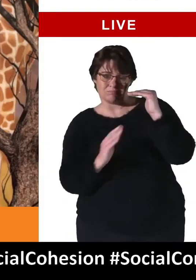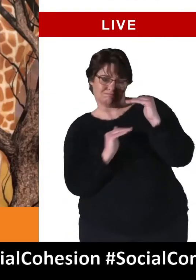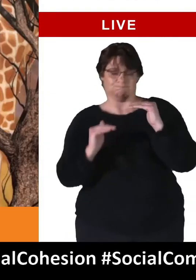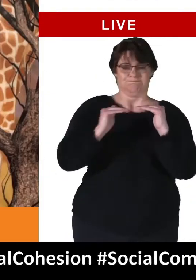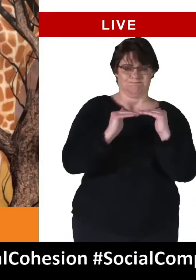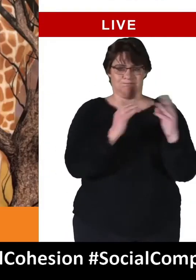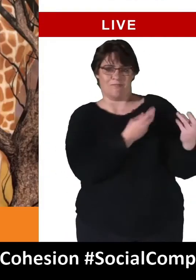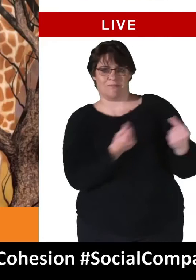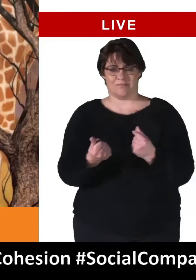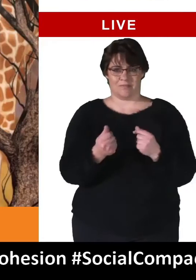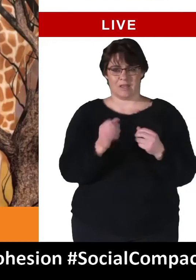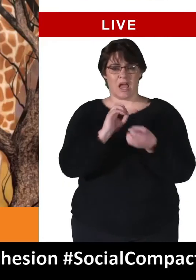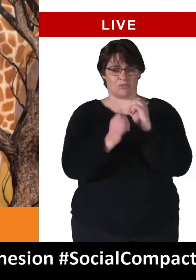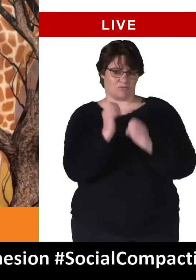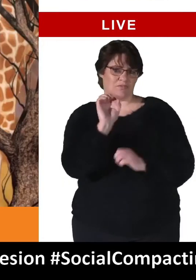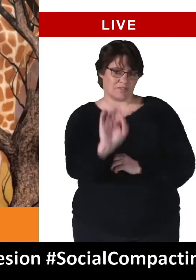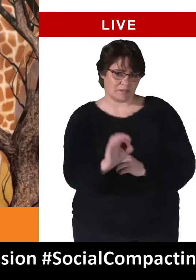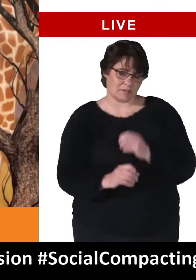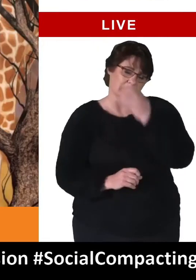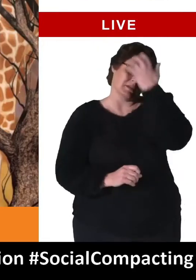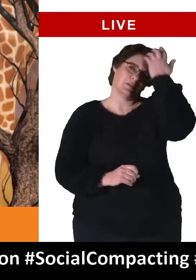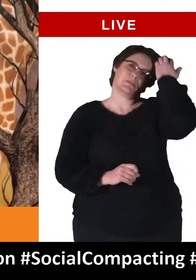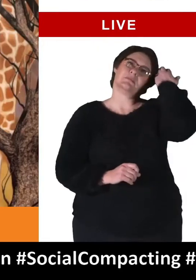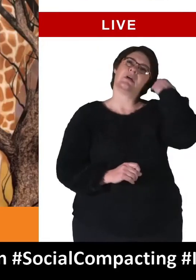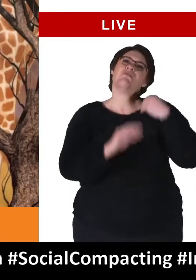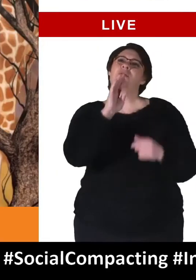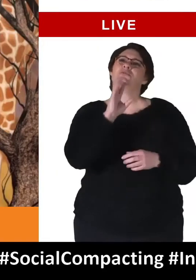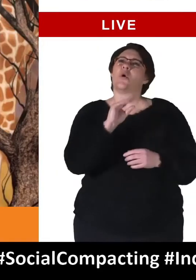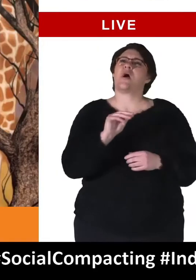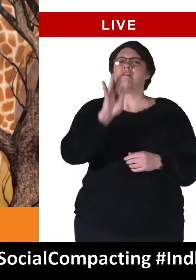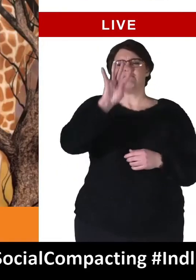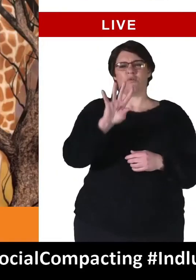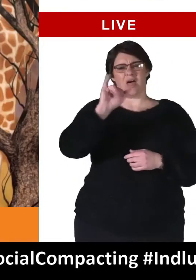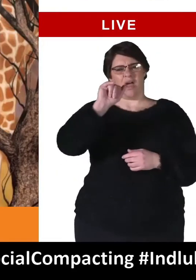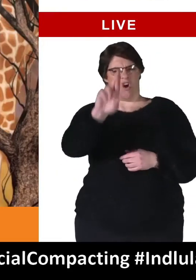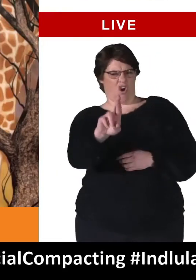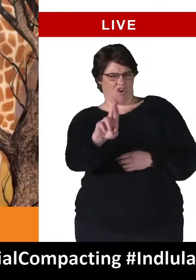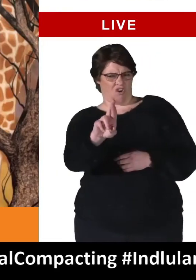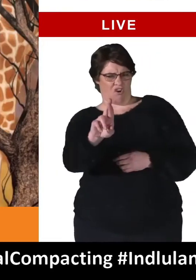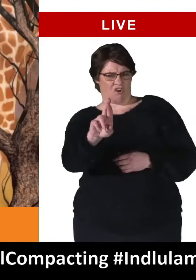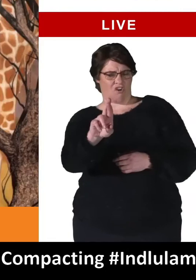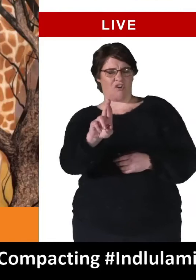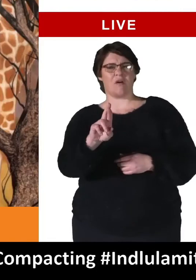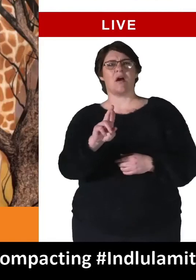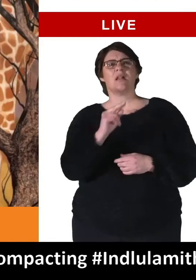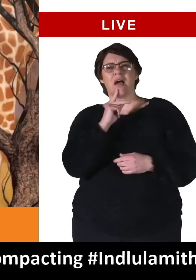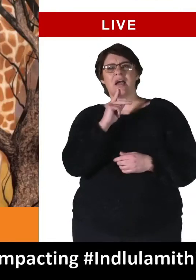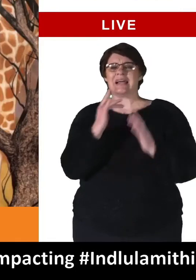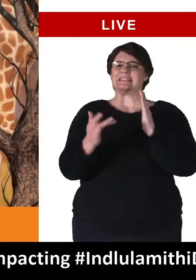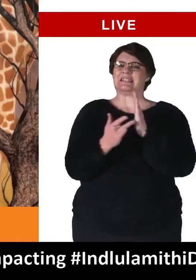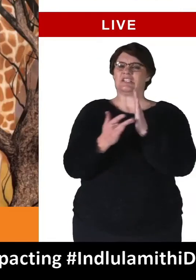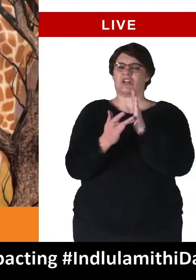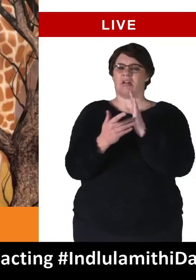addressed. Now, one of the things when we talk of the fourth industrial revolution is the issue of the